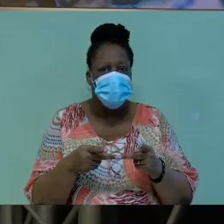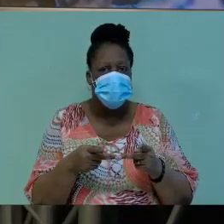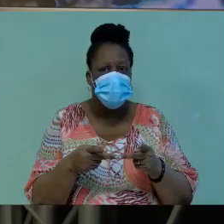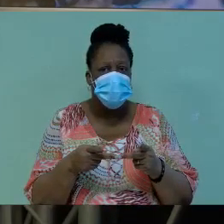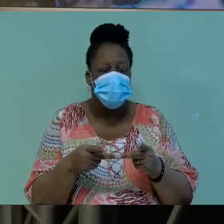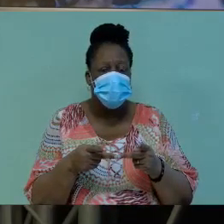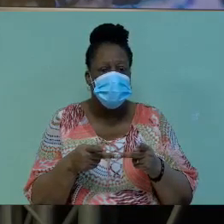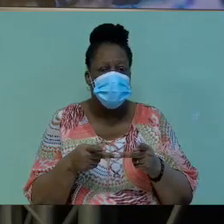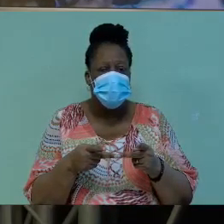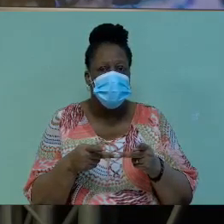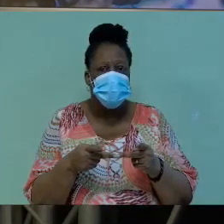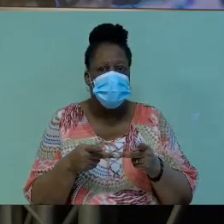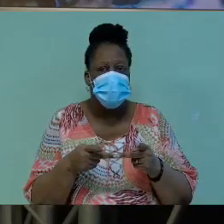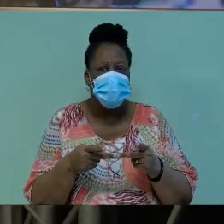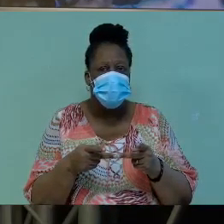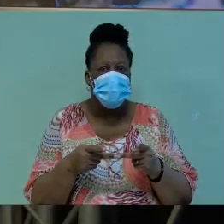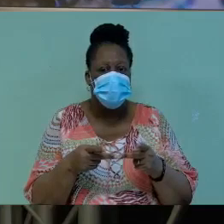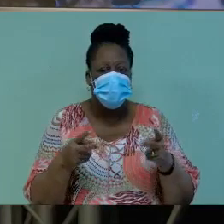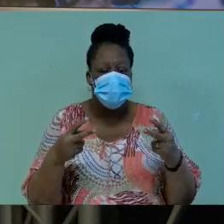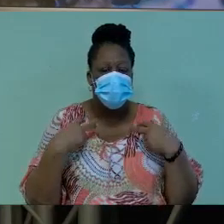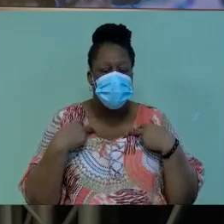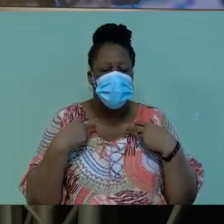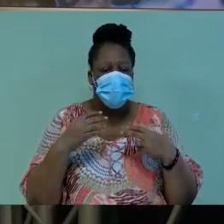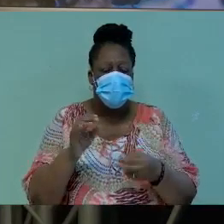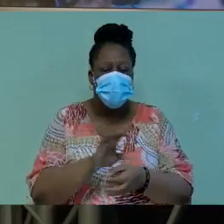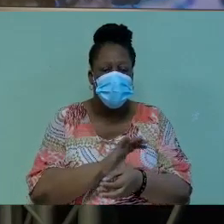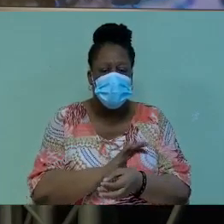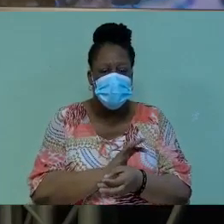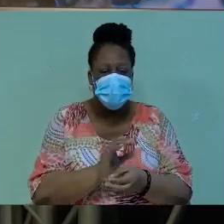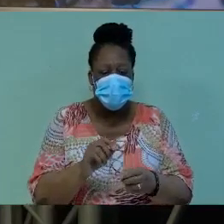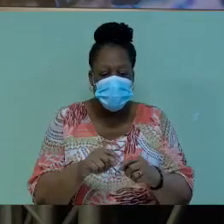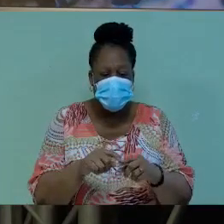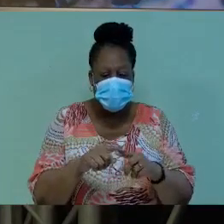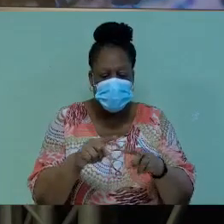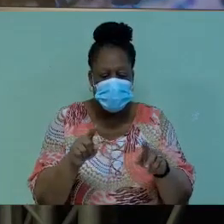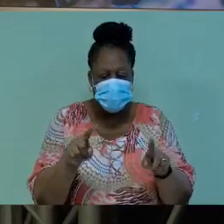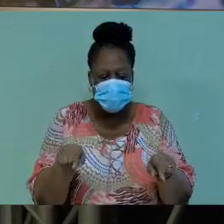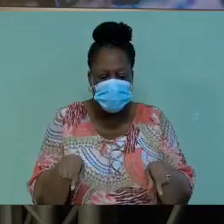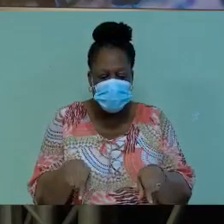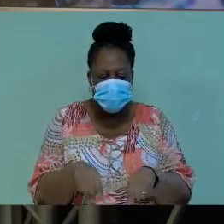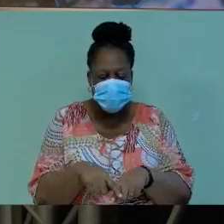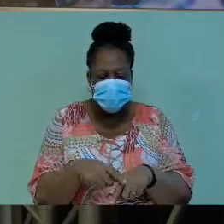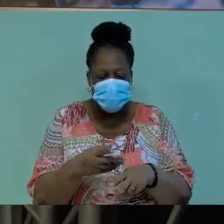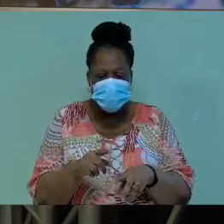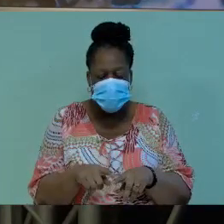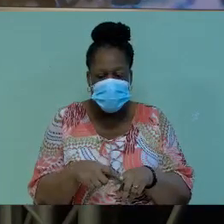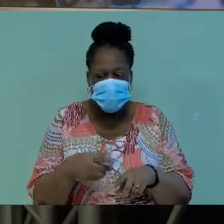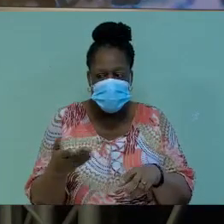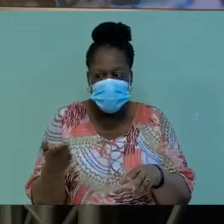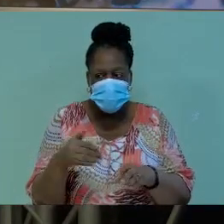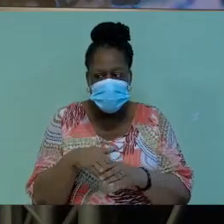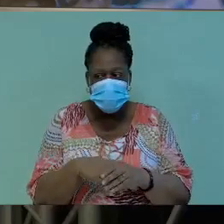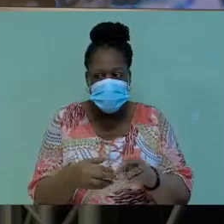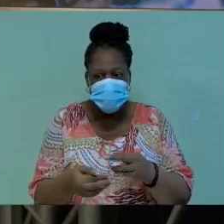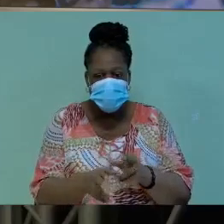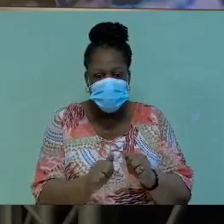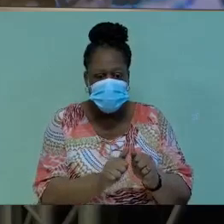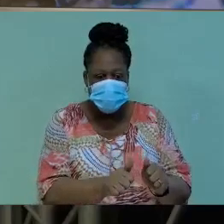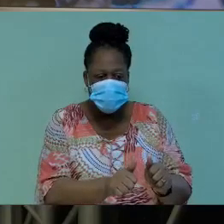backup checks and other bits of equipment in storage. If for whatever reason there's